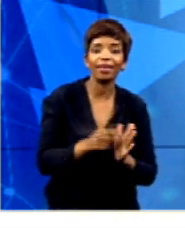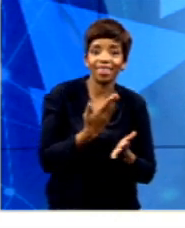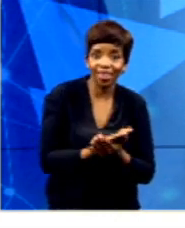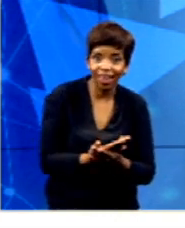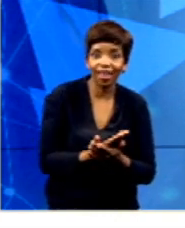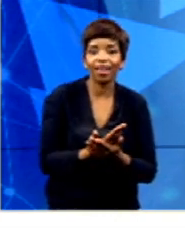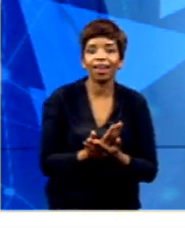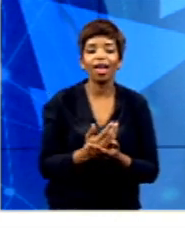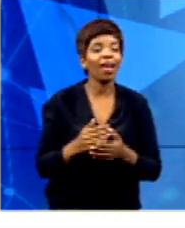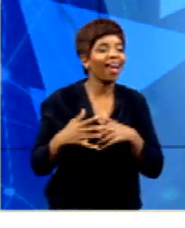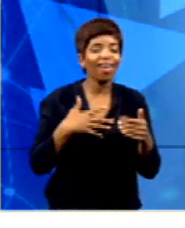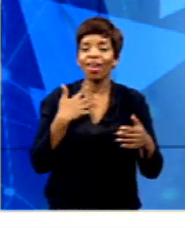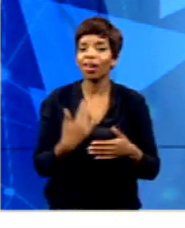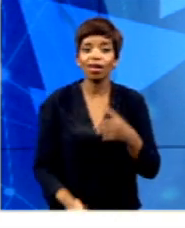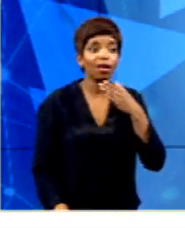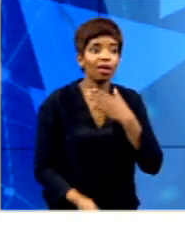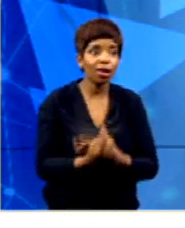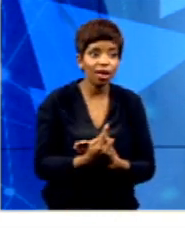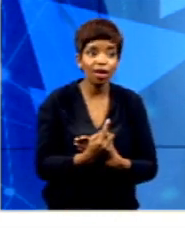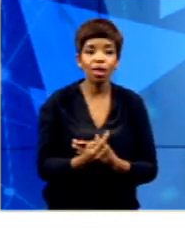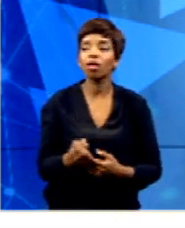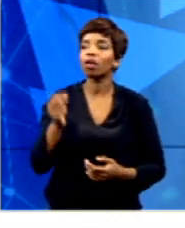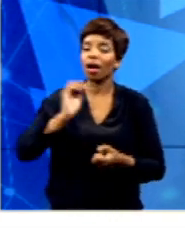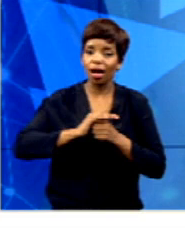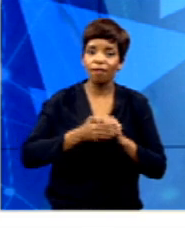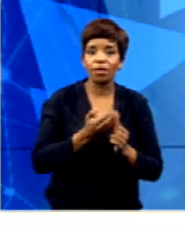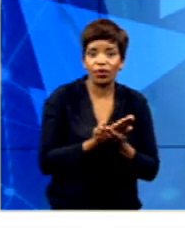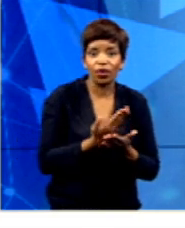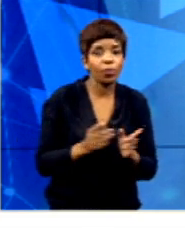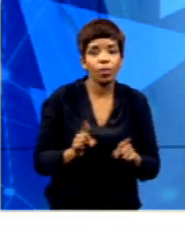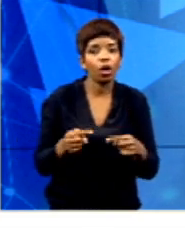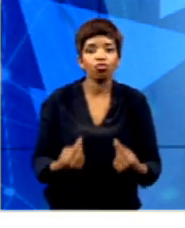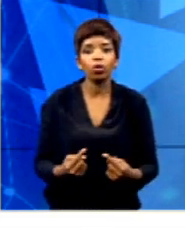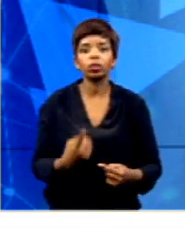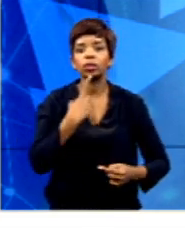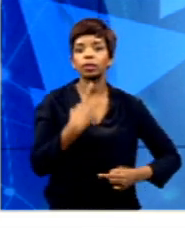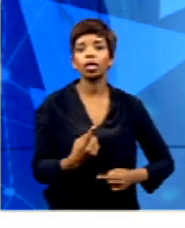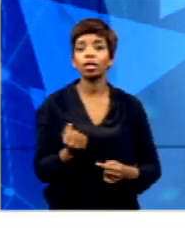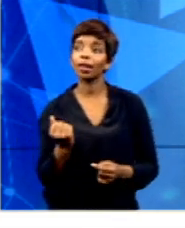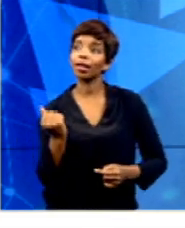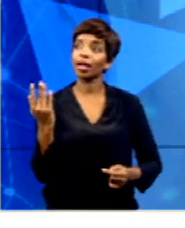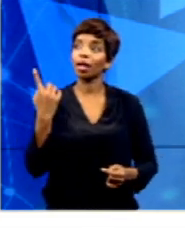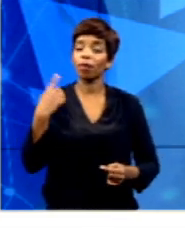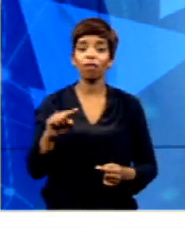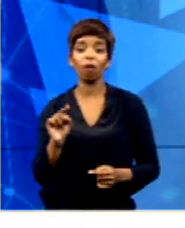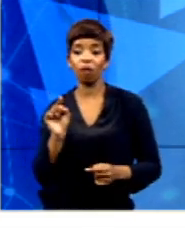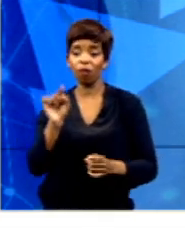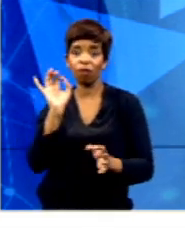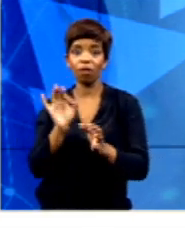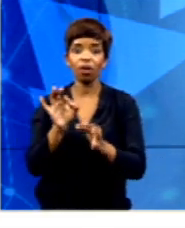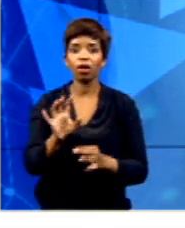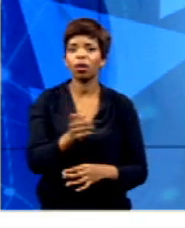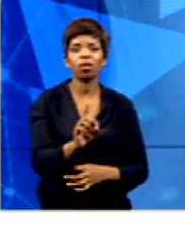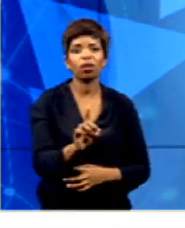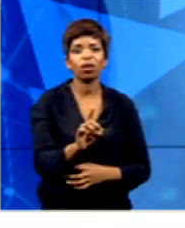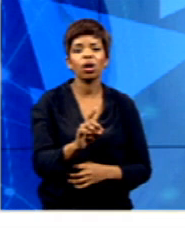an actual loss. So you cannot lodge a claim prior to actually having suffered a loss, because it's there to compensate you for a loss. On the